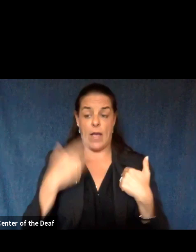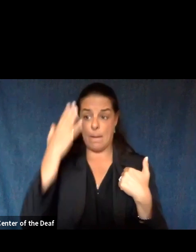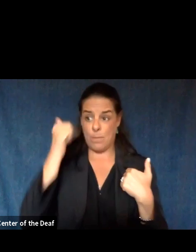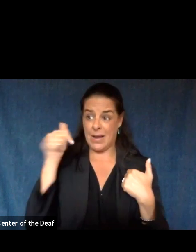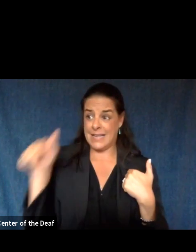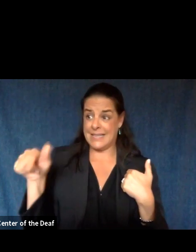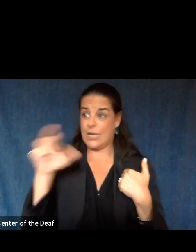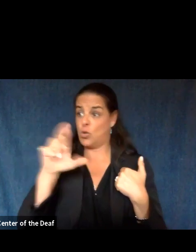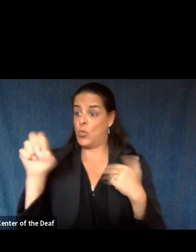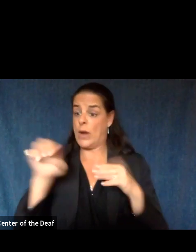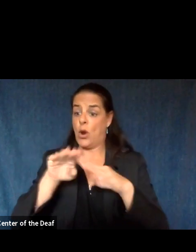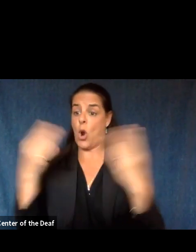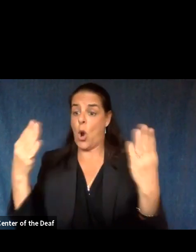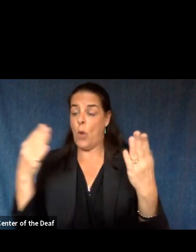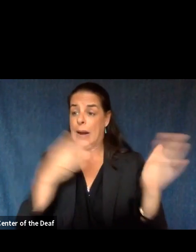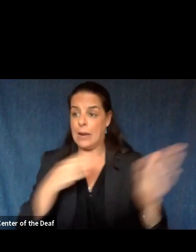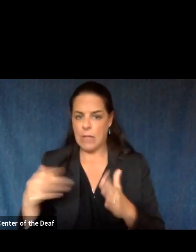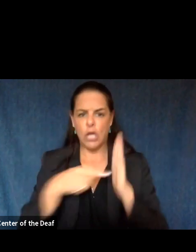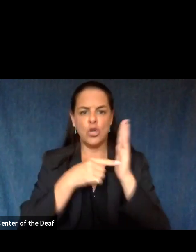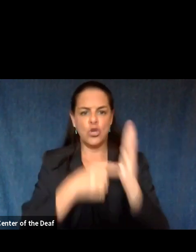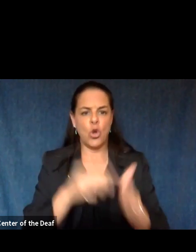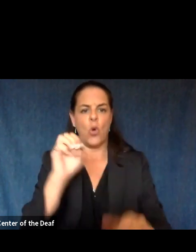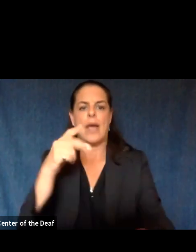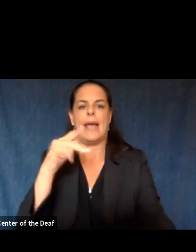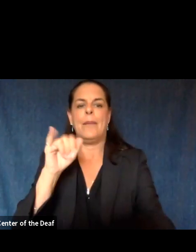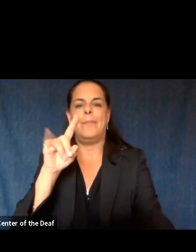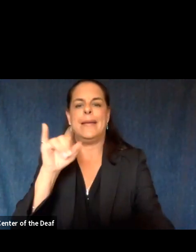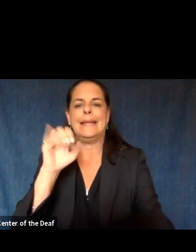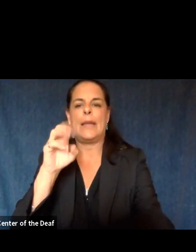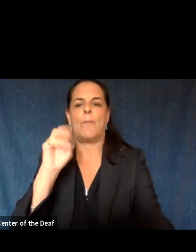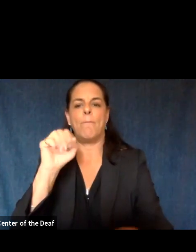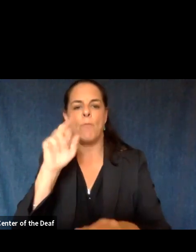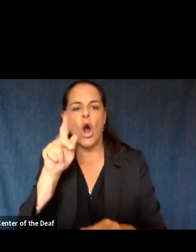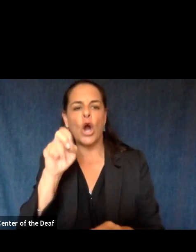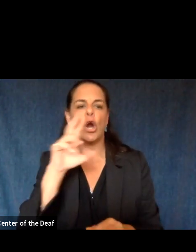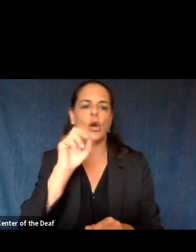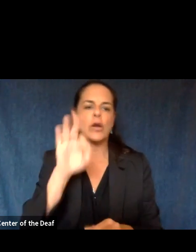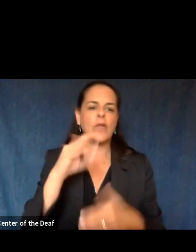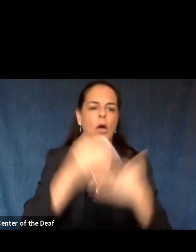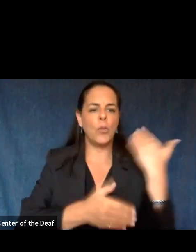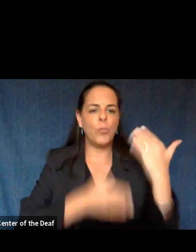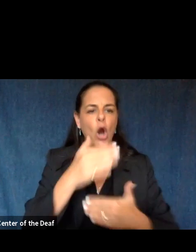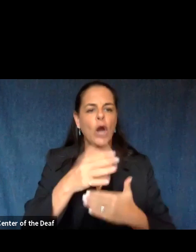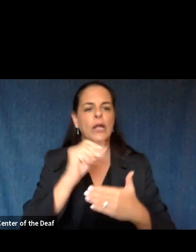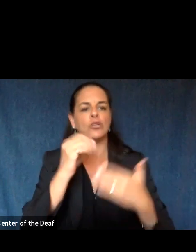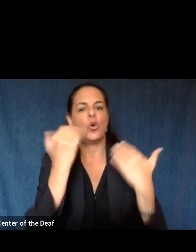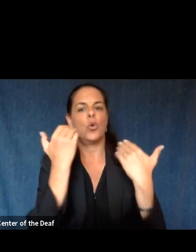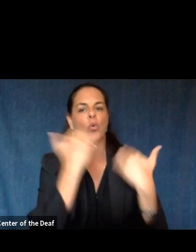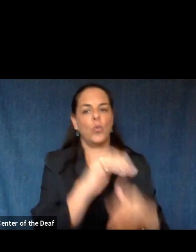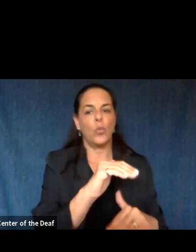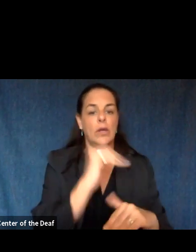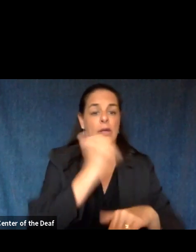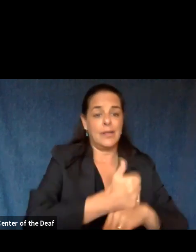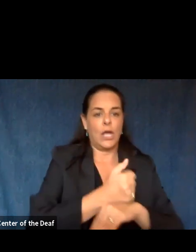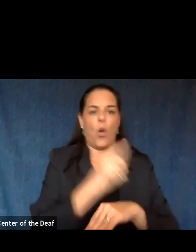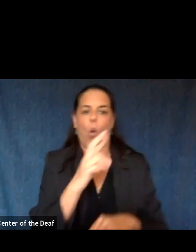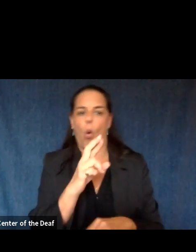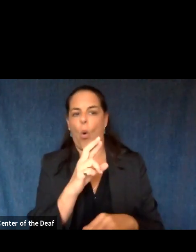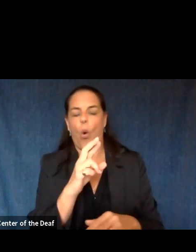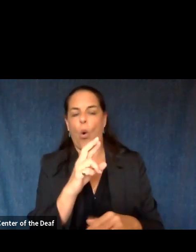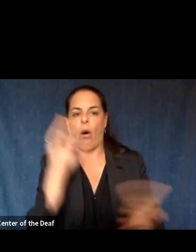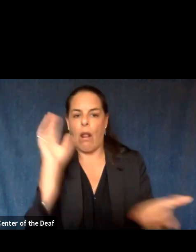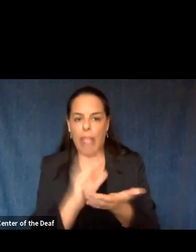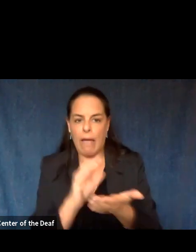plans outline epidemiological markers of progress that are linked to either implementing restrictions or lifting them. Okay, I got you.